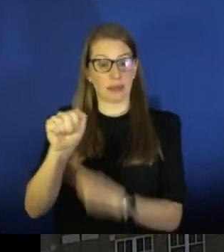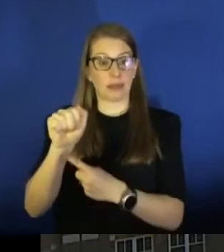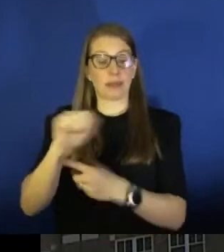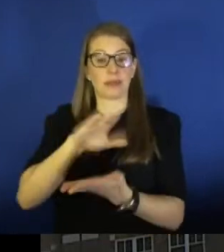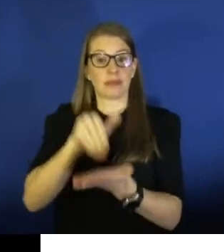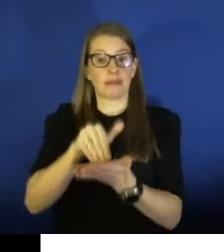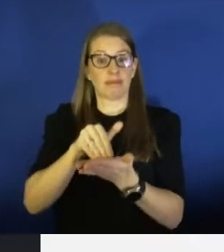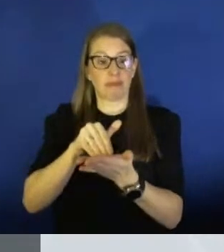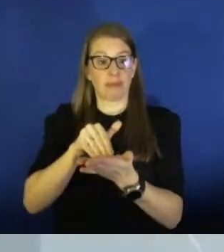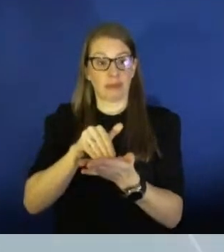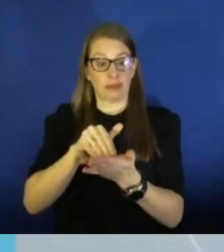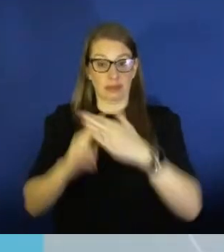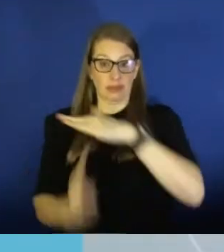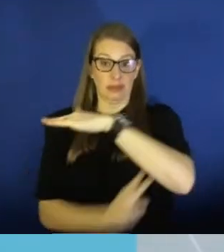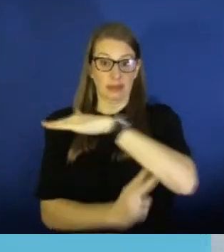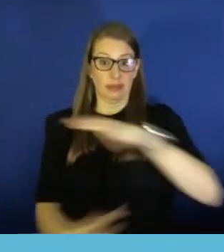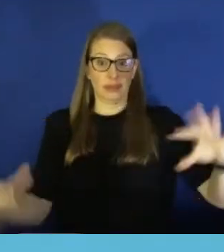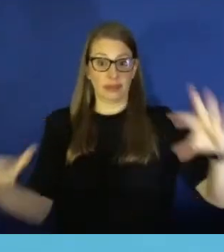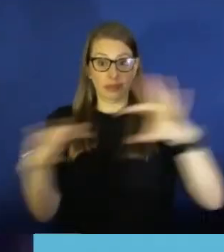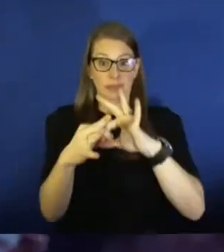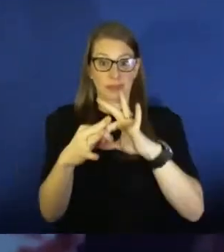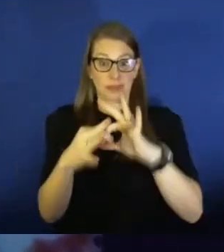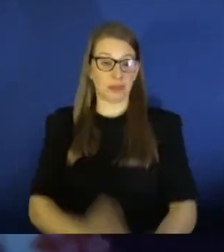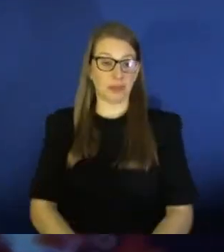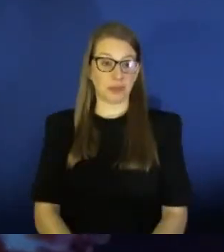up now on the Morning Medical Update.